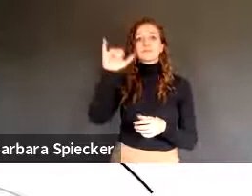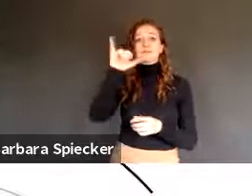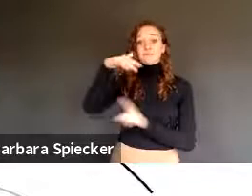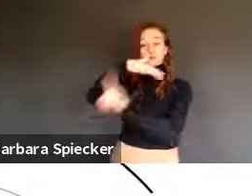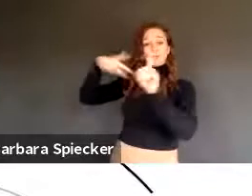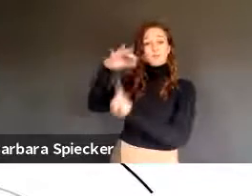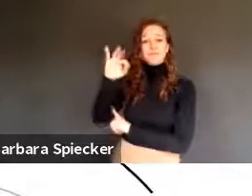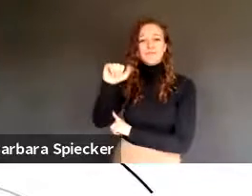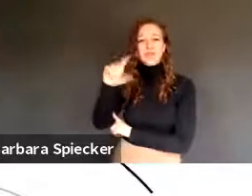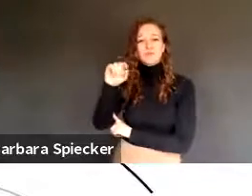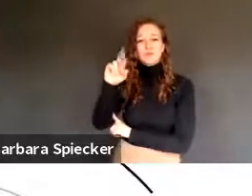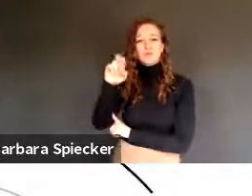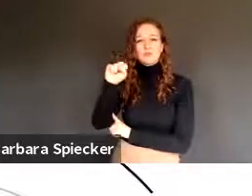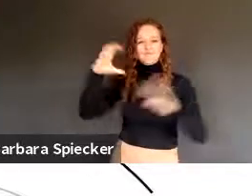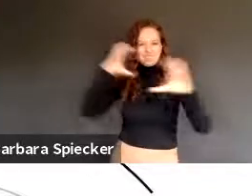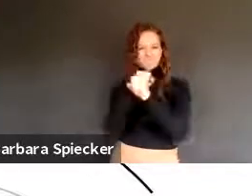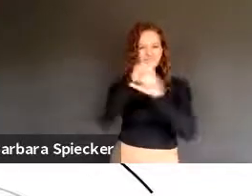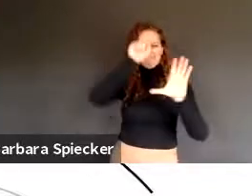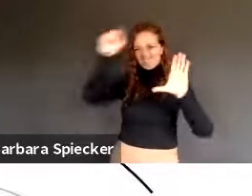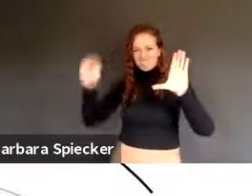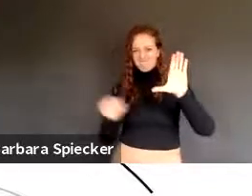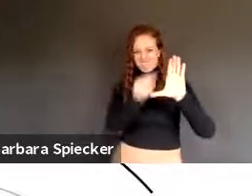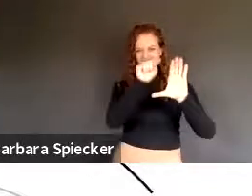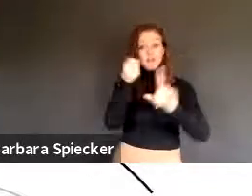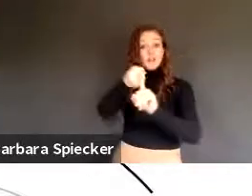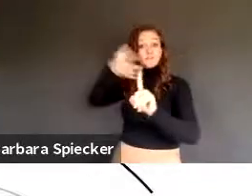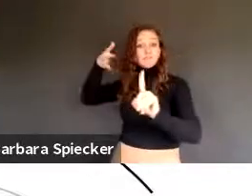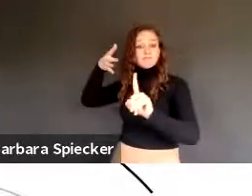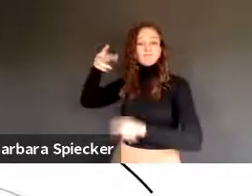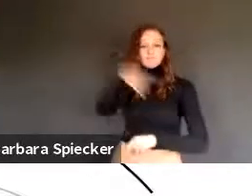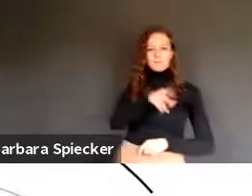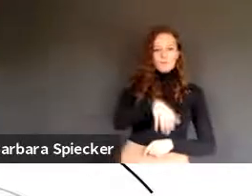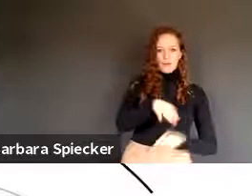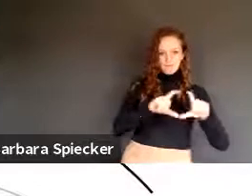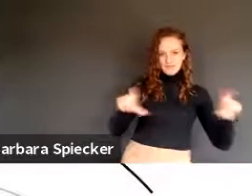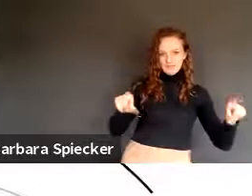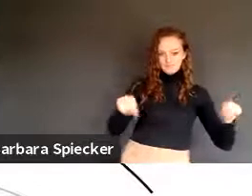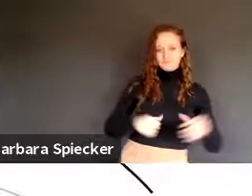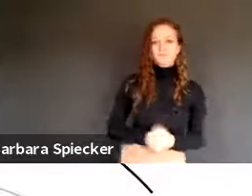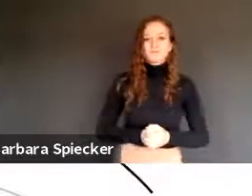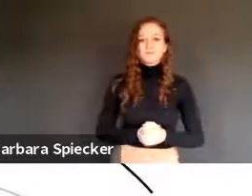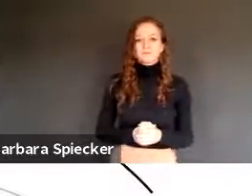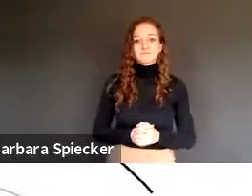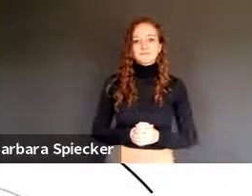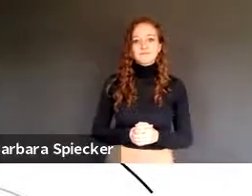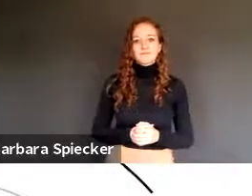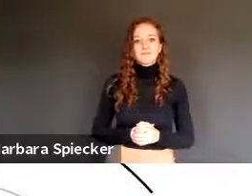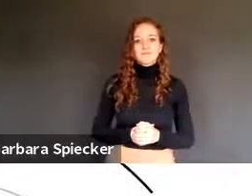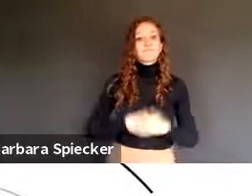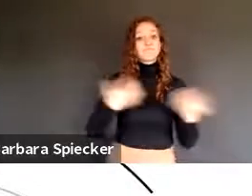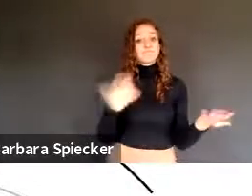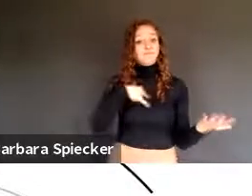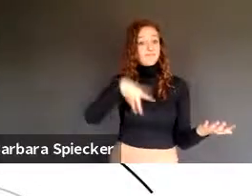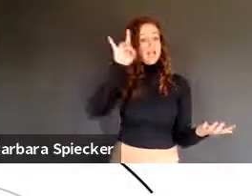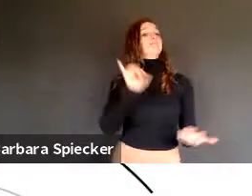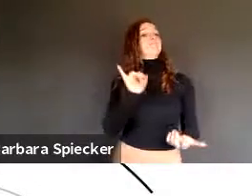will be negatively correlated. On the line represents no correlation, and outside the line is a positive correlation. You can see